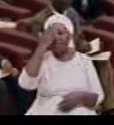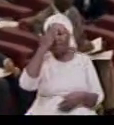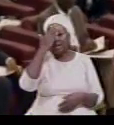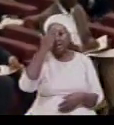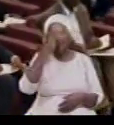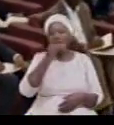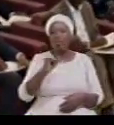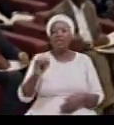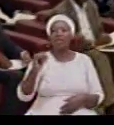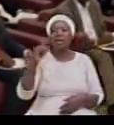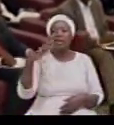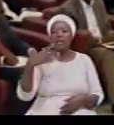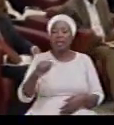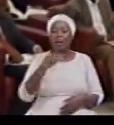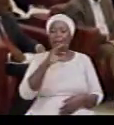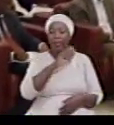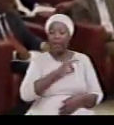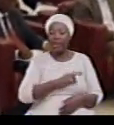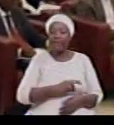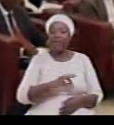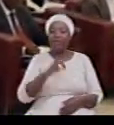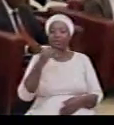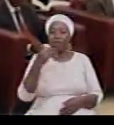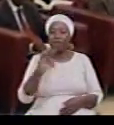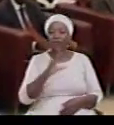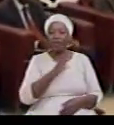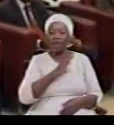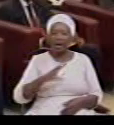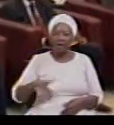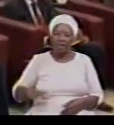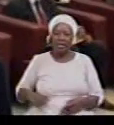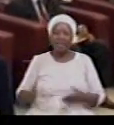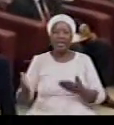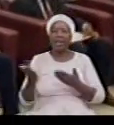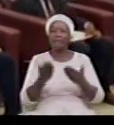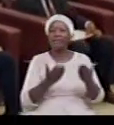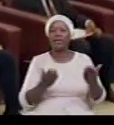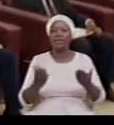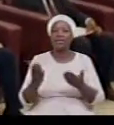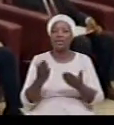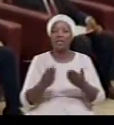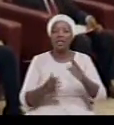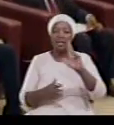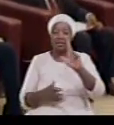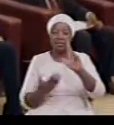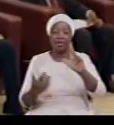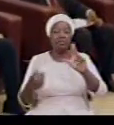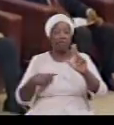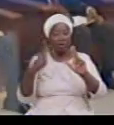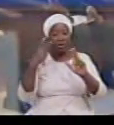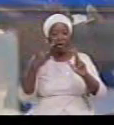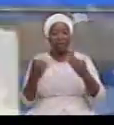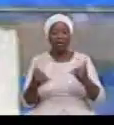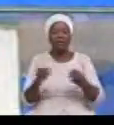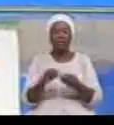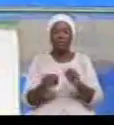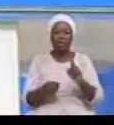benefits of Christ's sacrifice. Three things we're looking at. Number one,